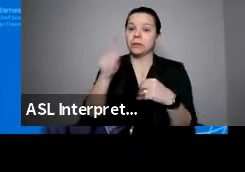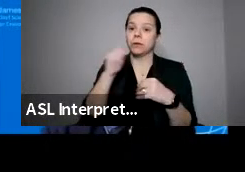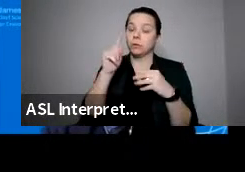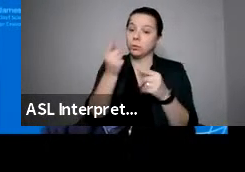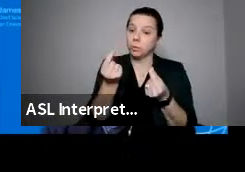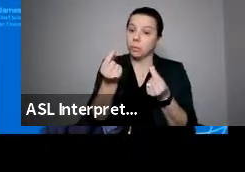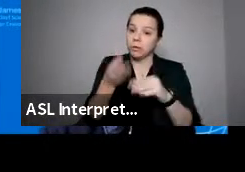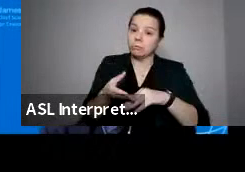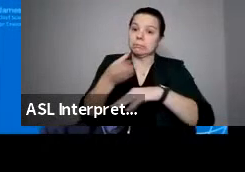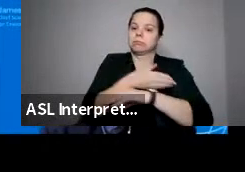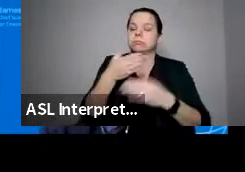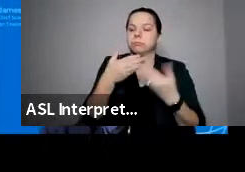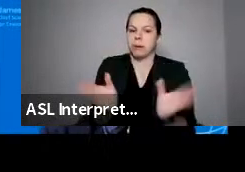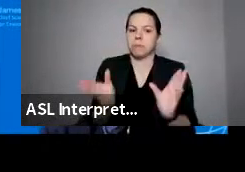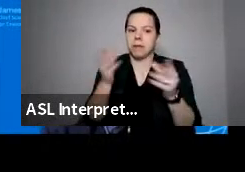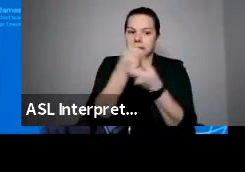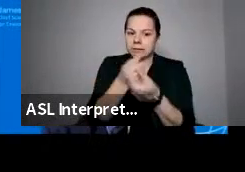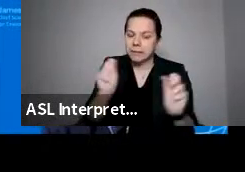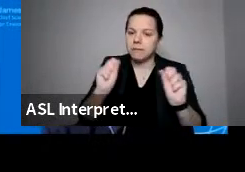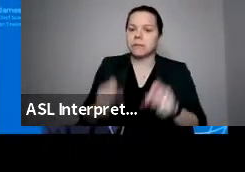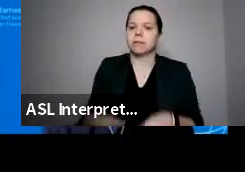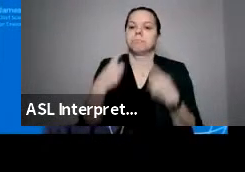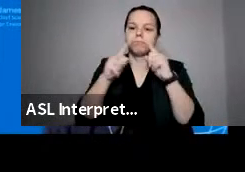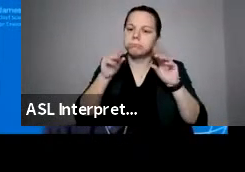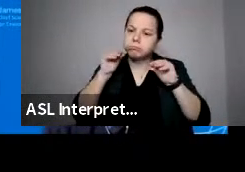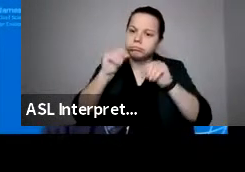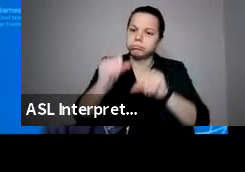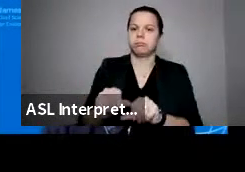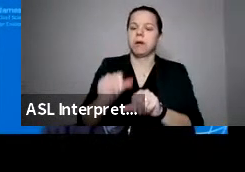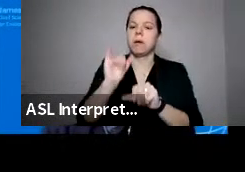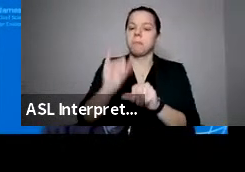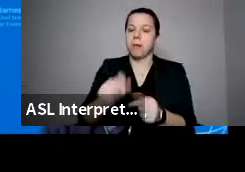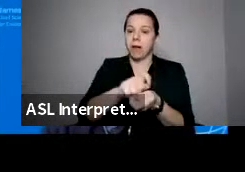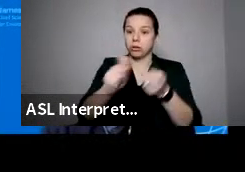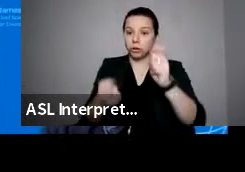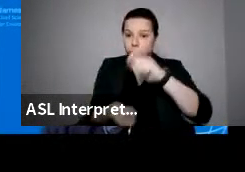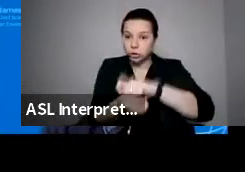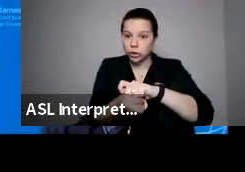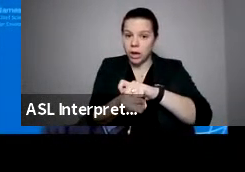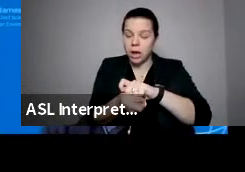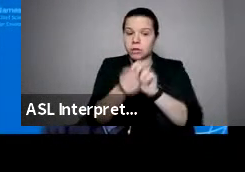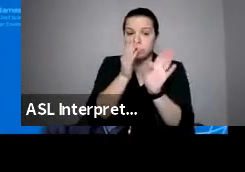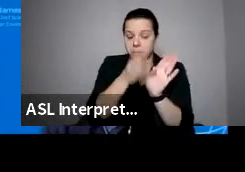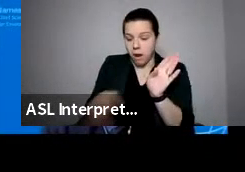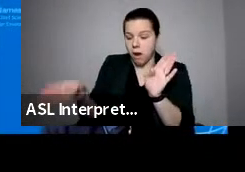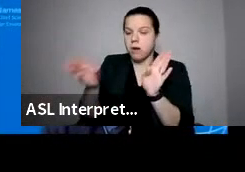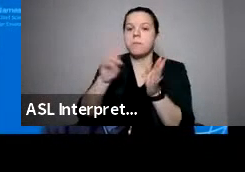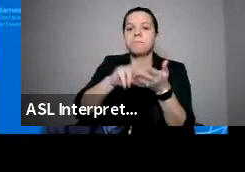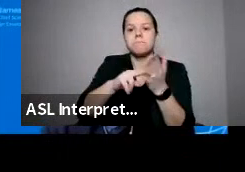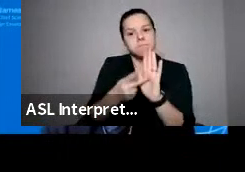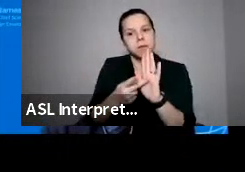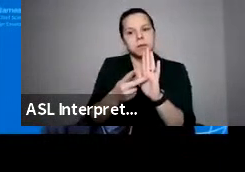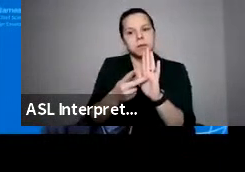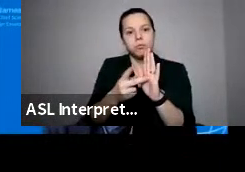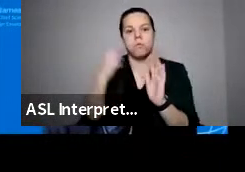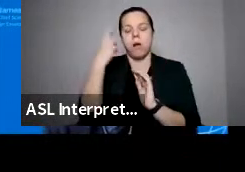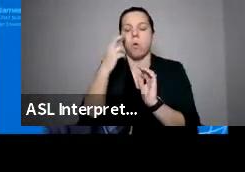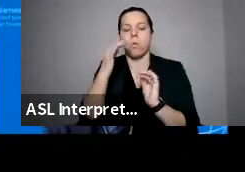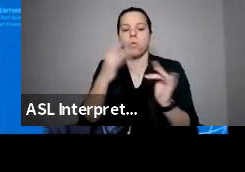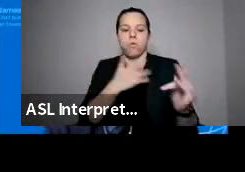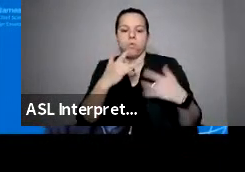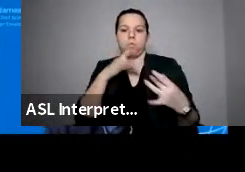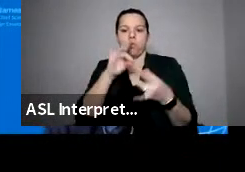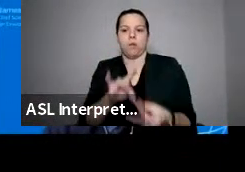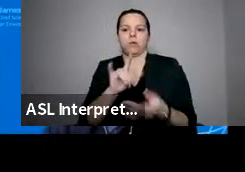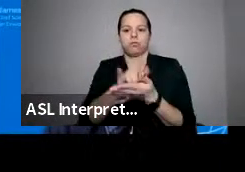system efficiency, the changes in operational patterns have also led to increased concerns about aircraft noise.